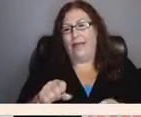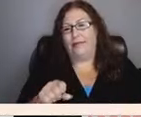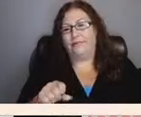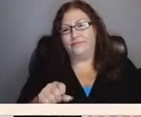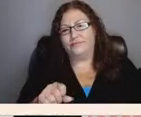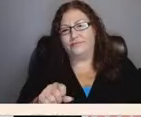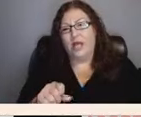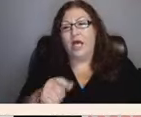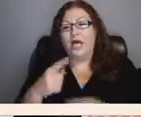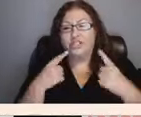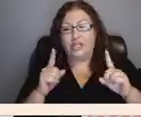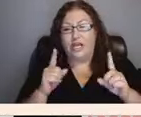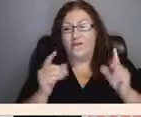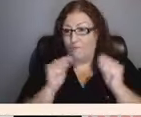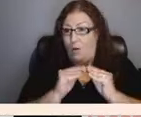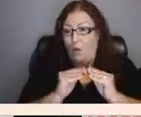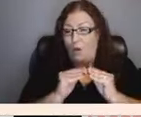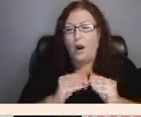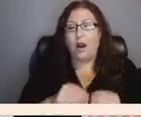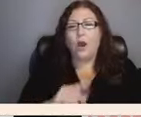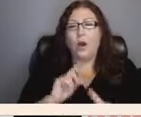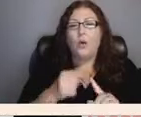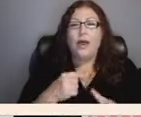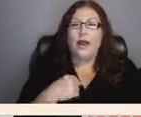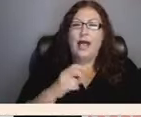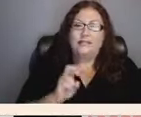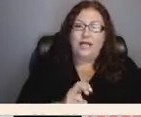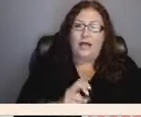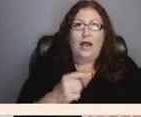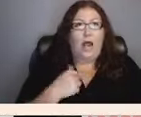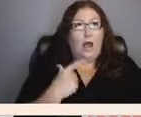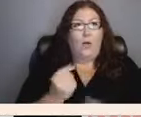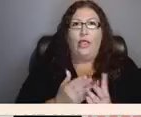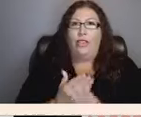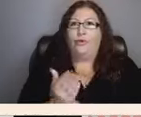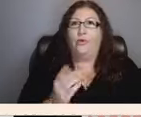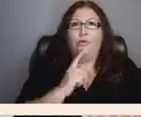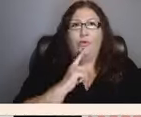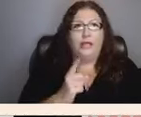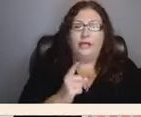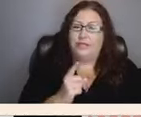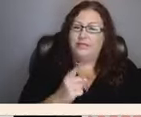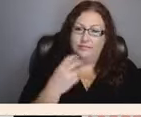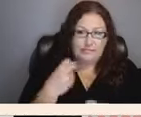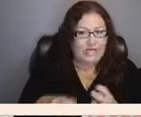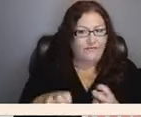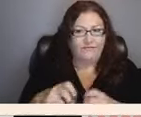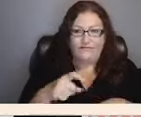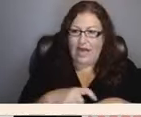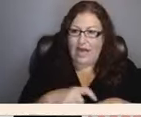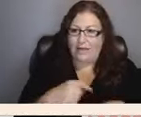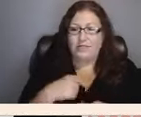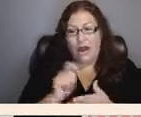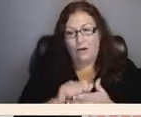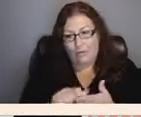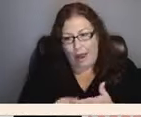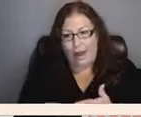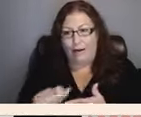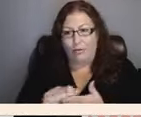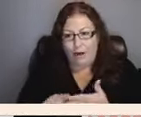more. When I sat down, I went through really some tough times, and I write about it with